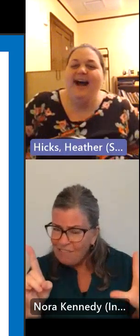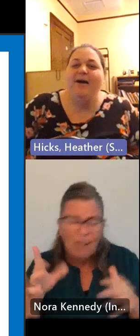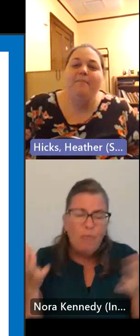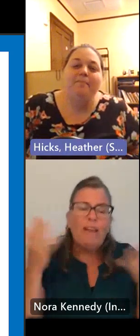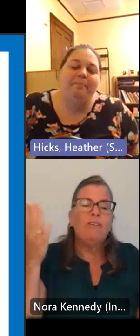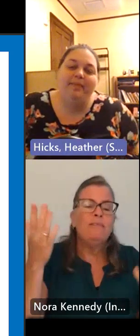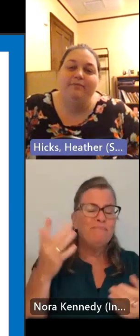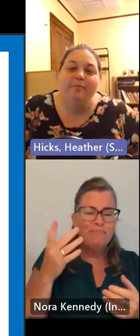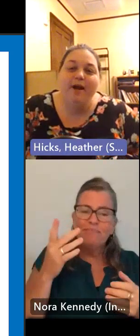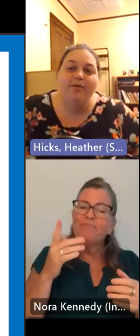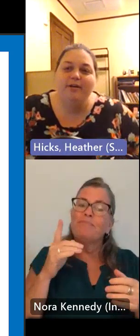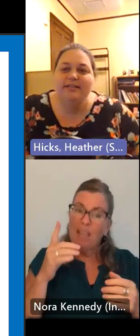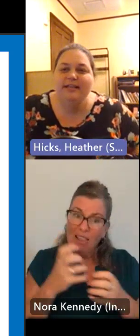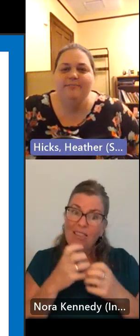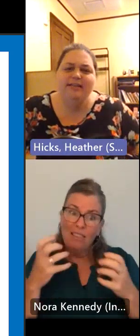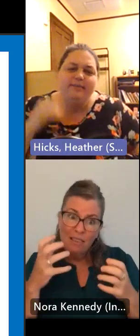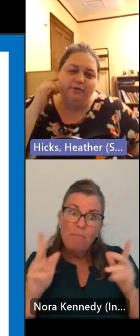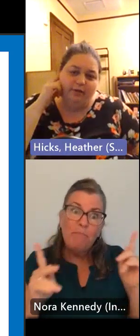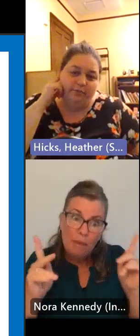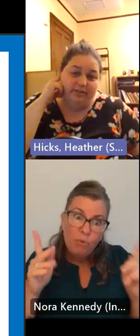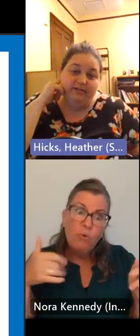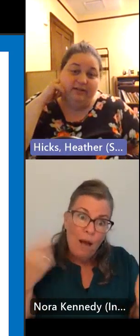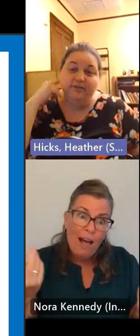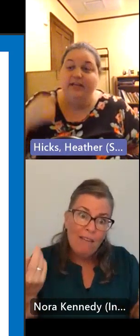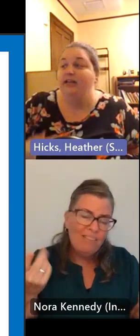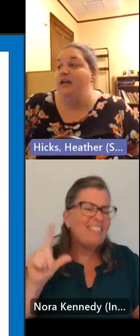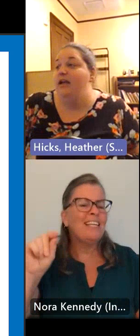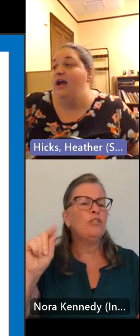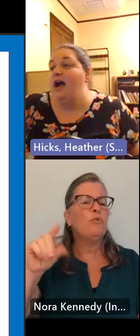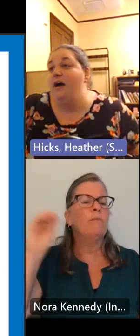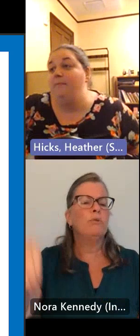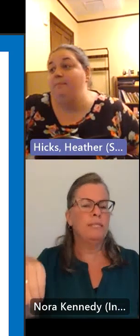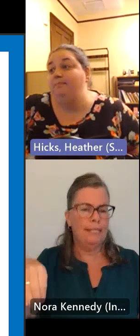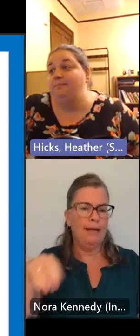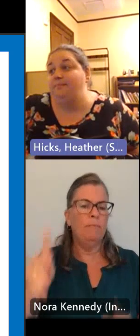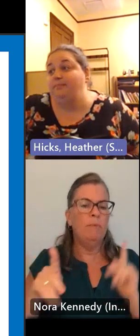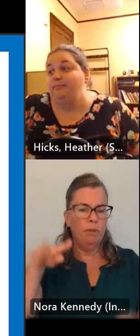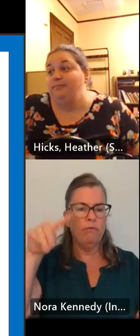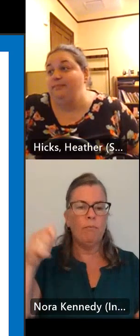people in Vermont who are disabled. It's about 20%, give or take.